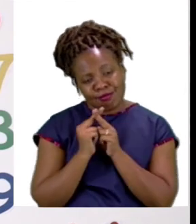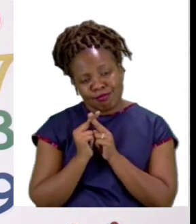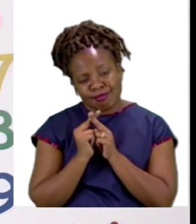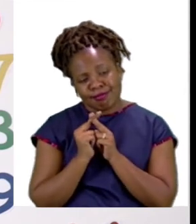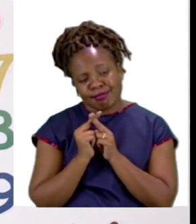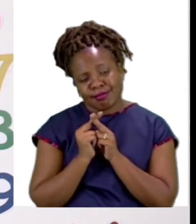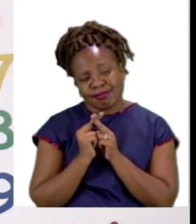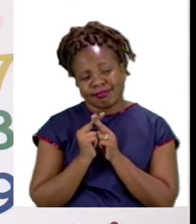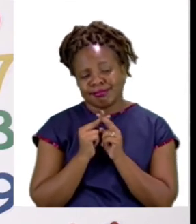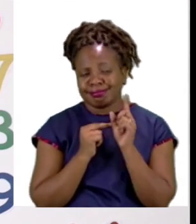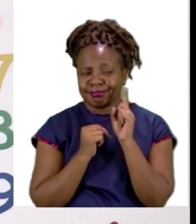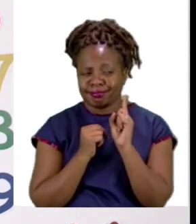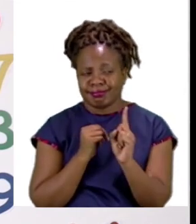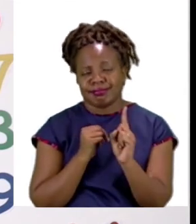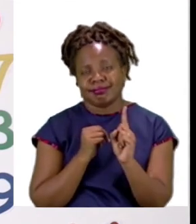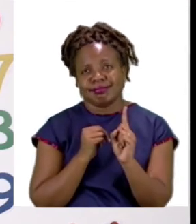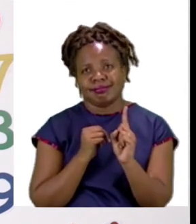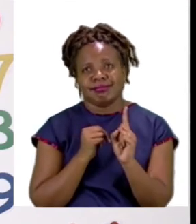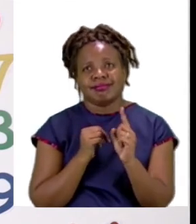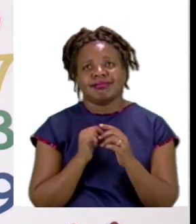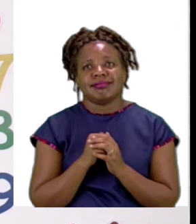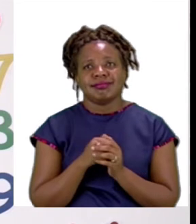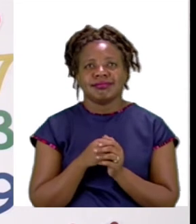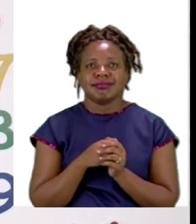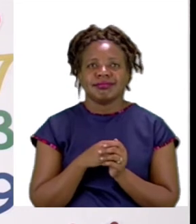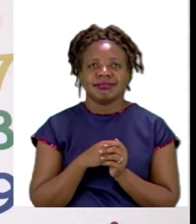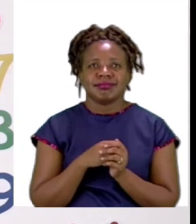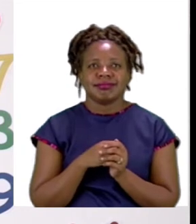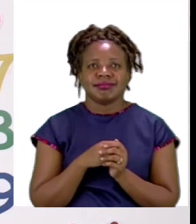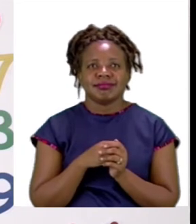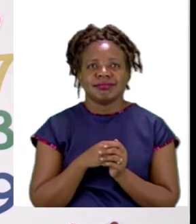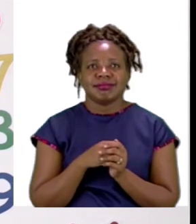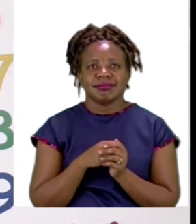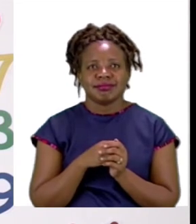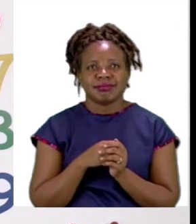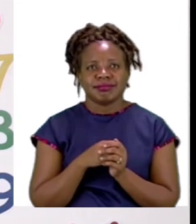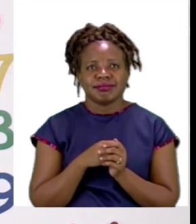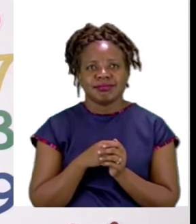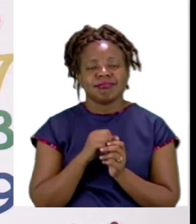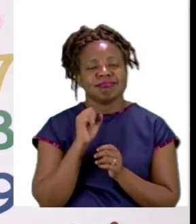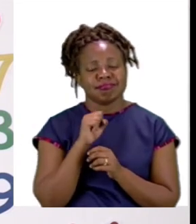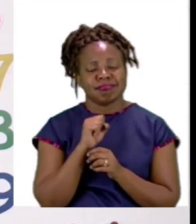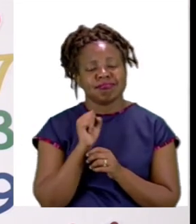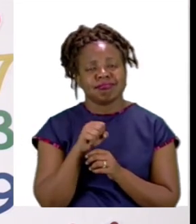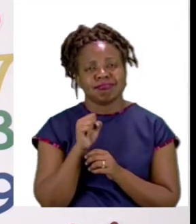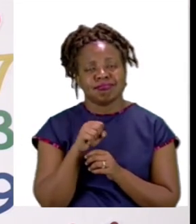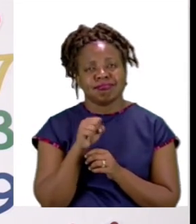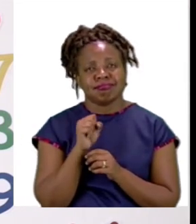may we please borrow some tens? Then Grandpa Hundreds says,